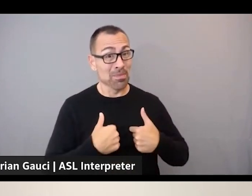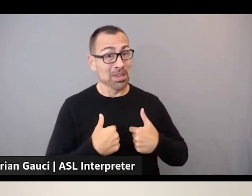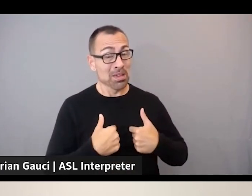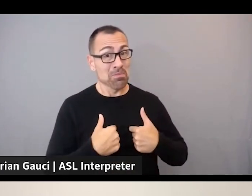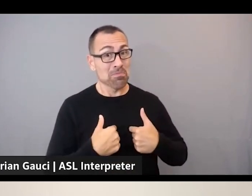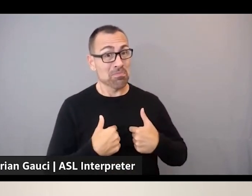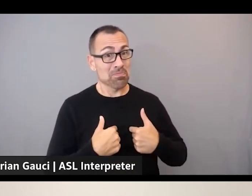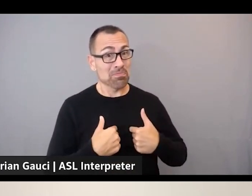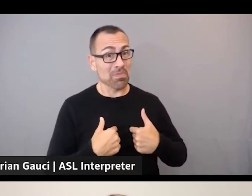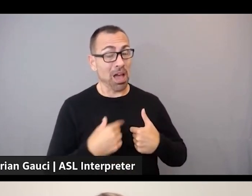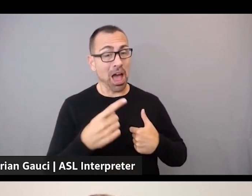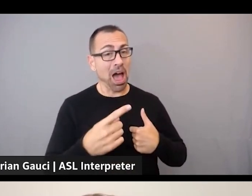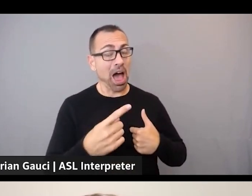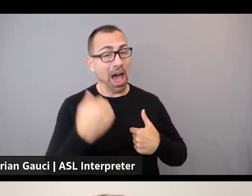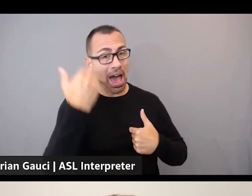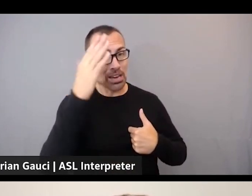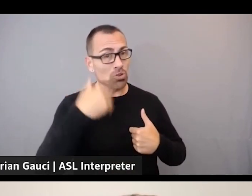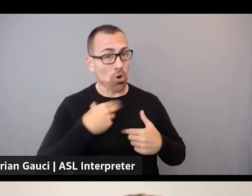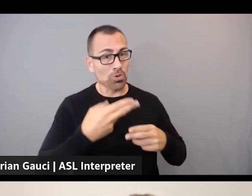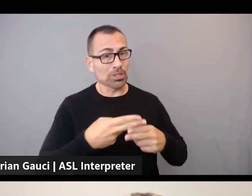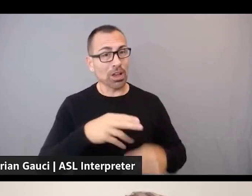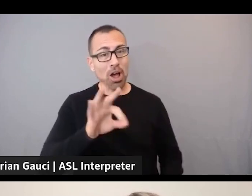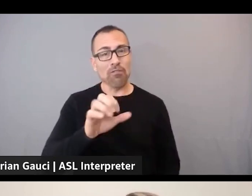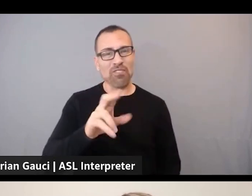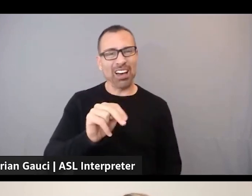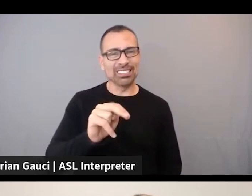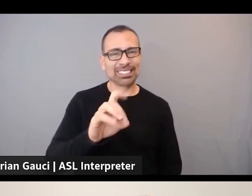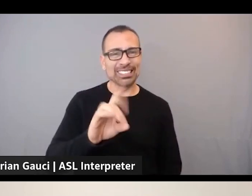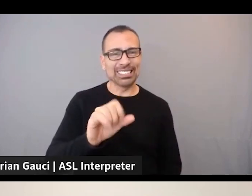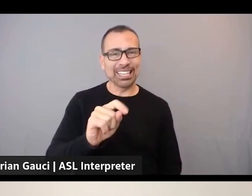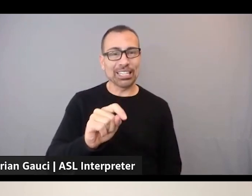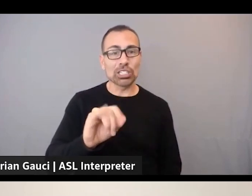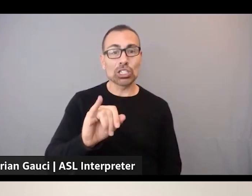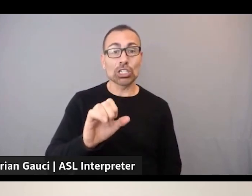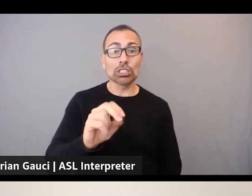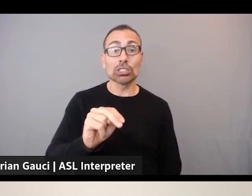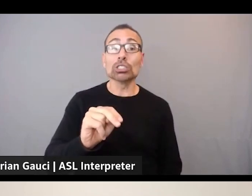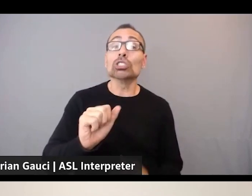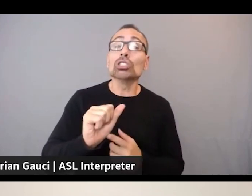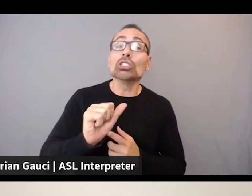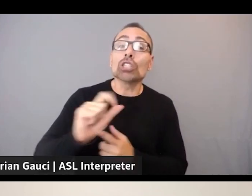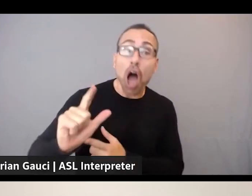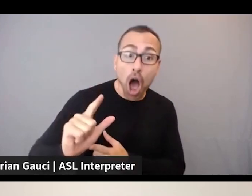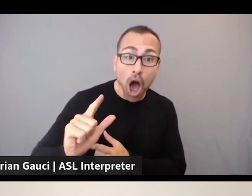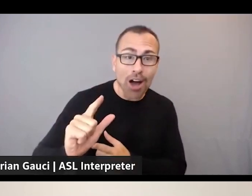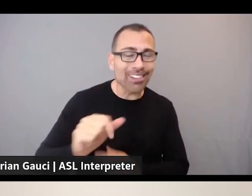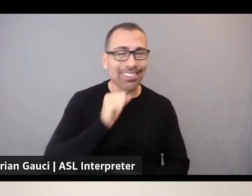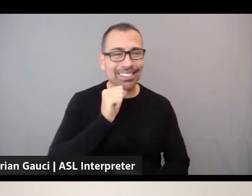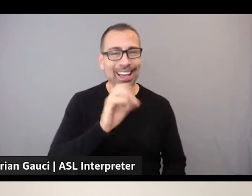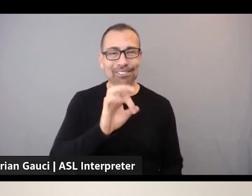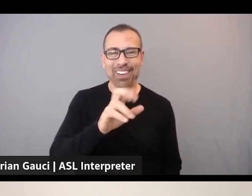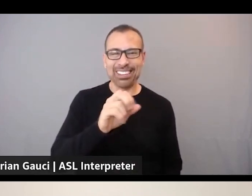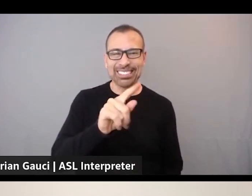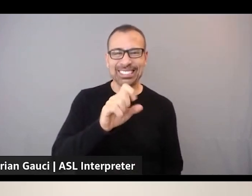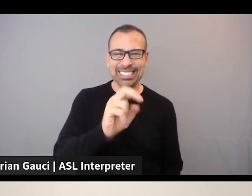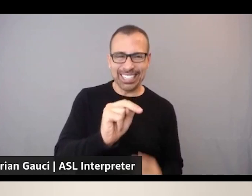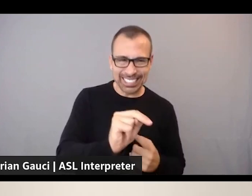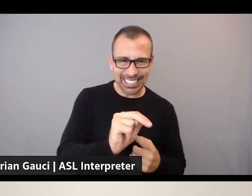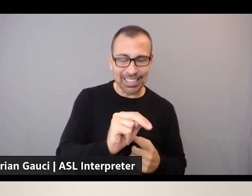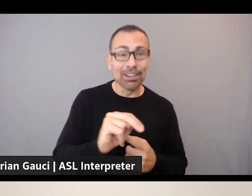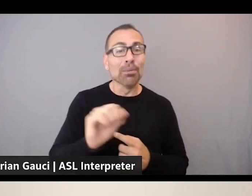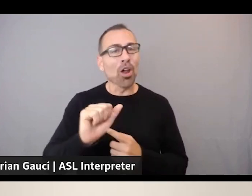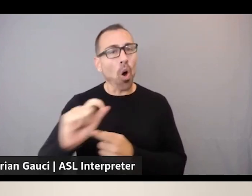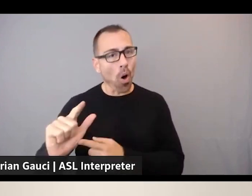It's foundation model. I don't know. I think the jury's out. It might be a thing about which side of the ocean you're on, or I don't know. I